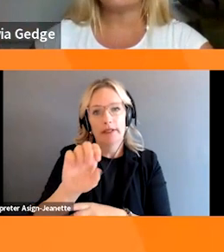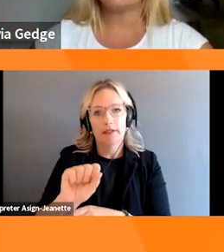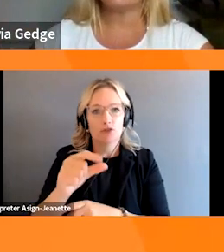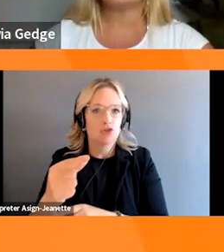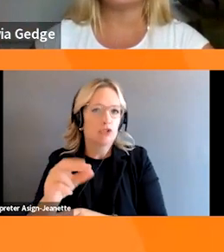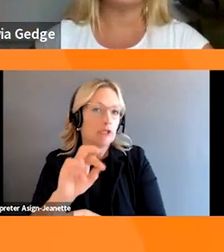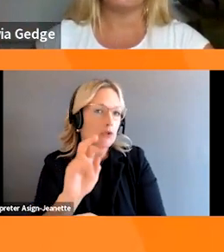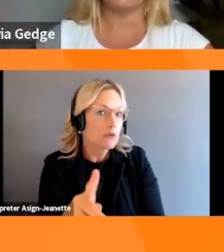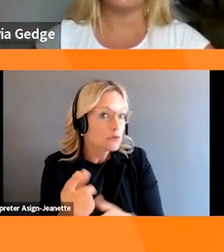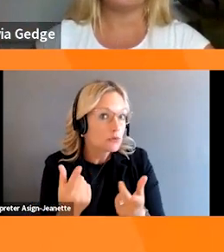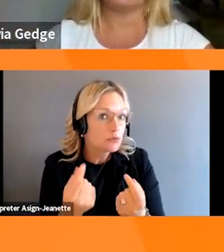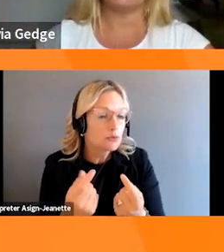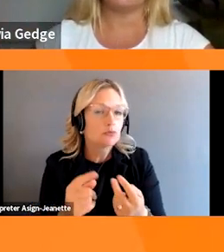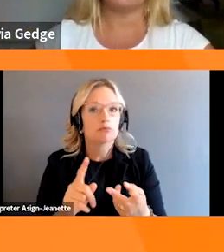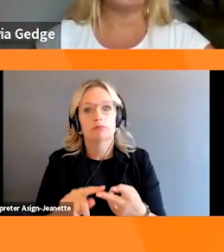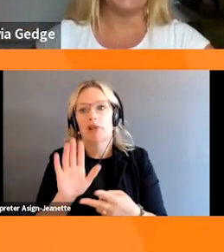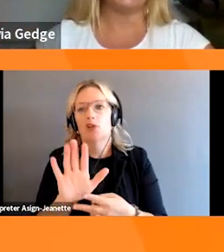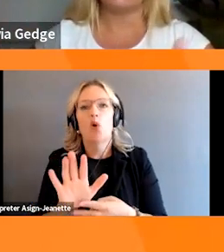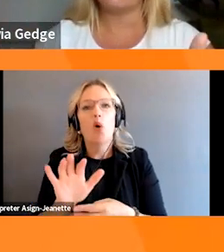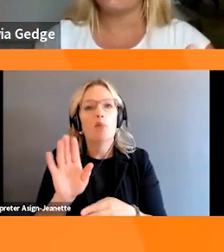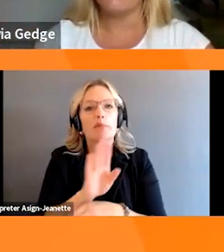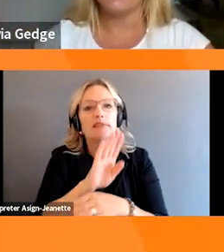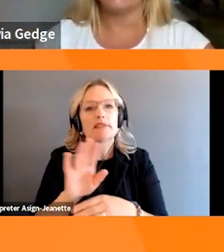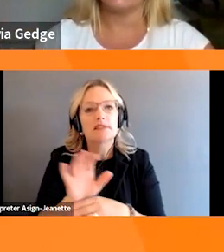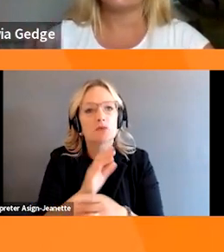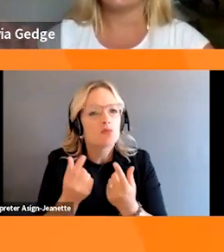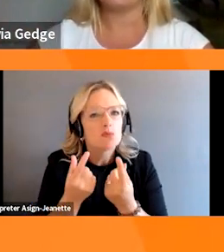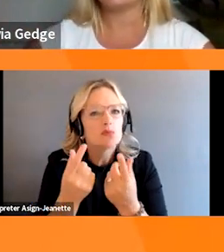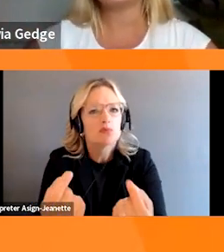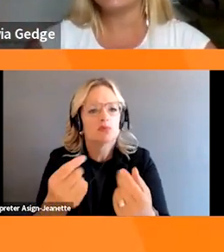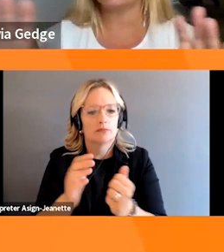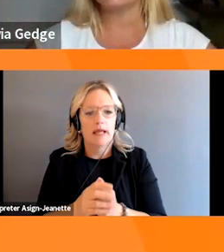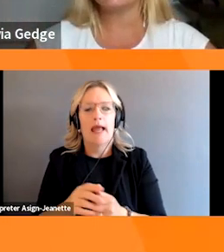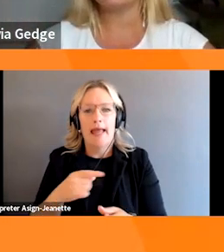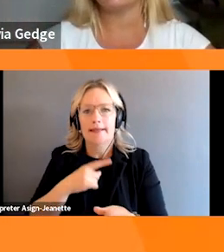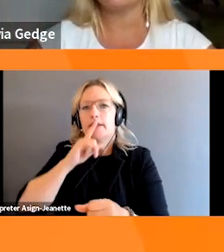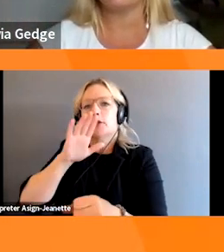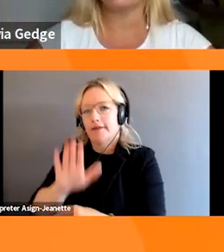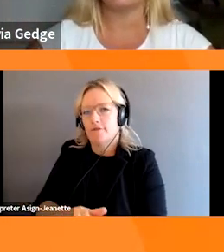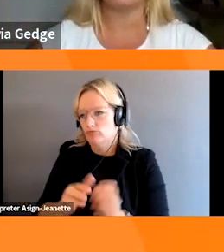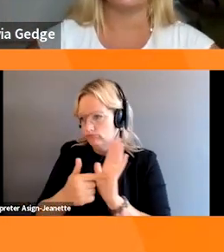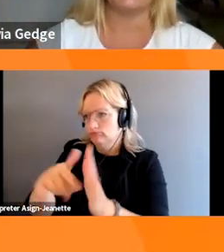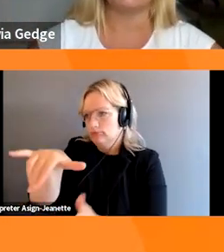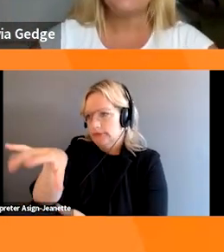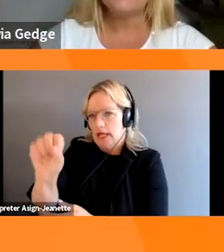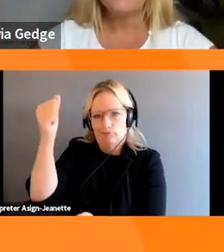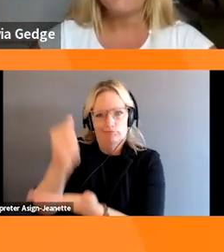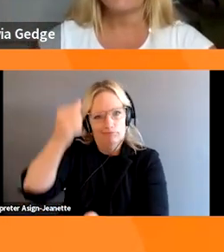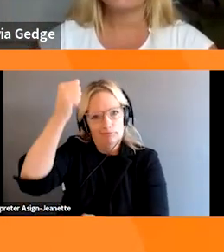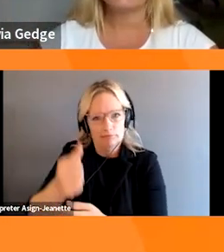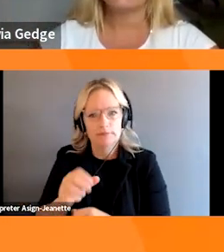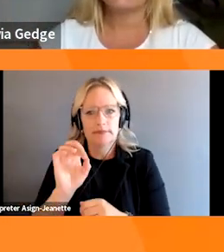your practices, and provide external verification. So that's more sort of, for the higher maturity.